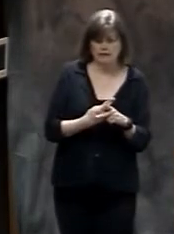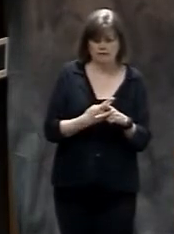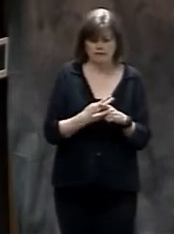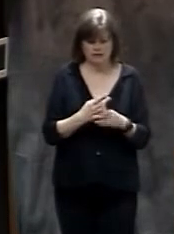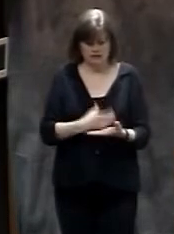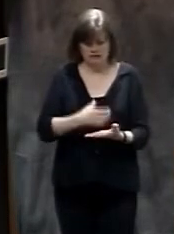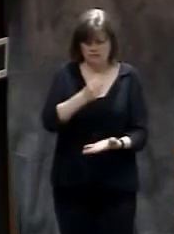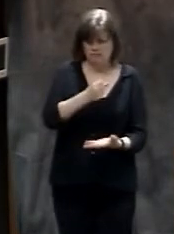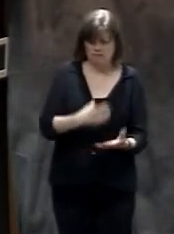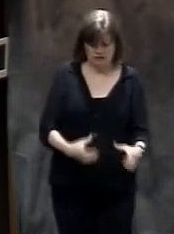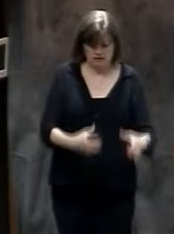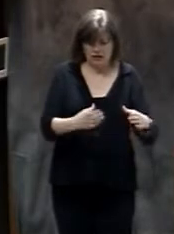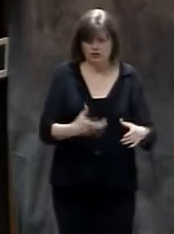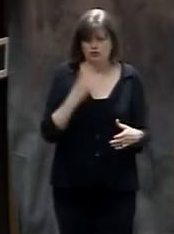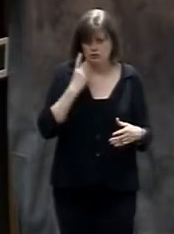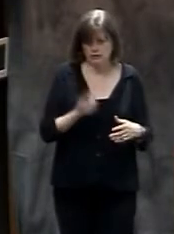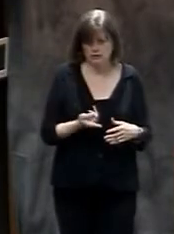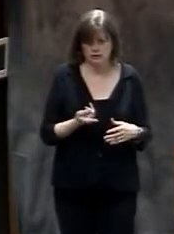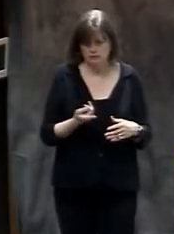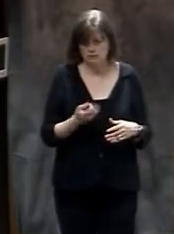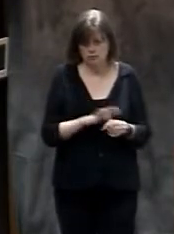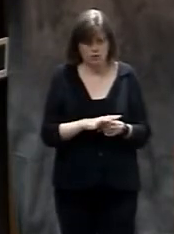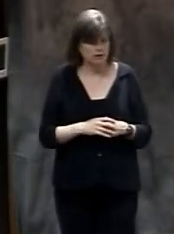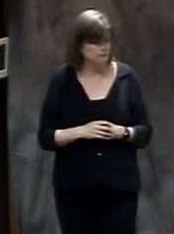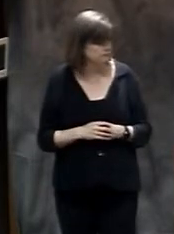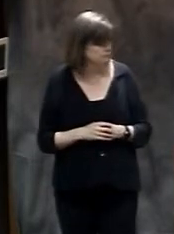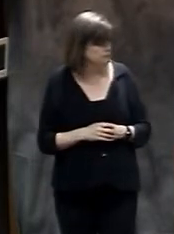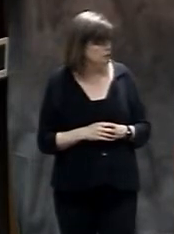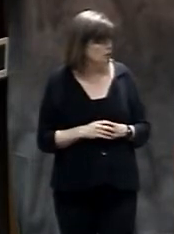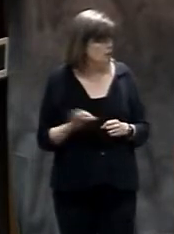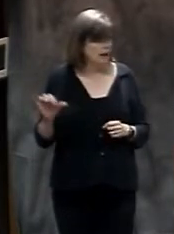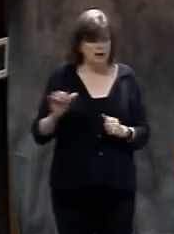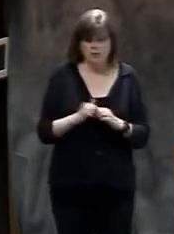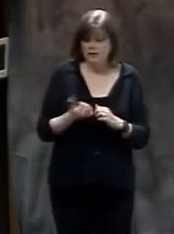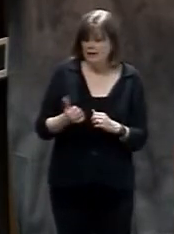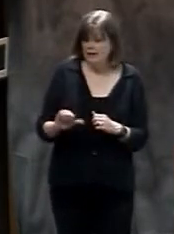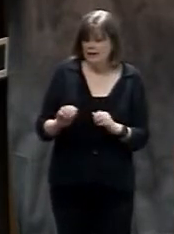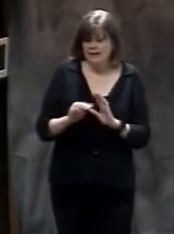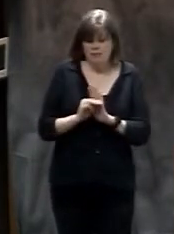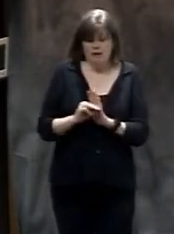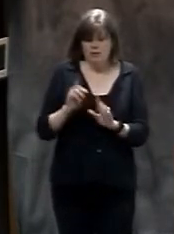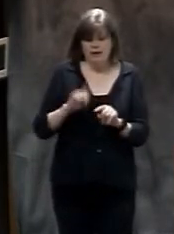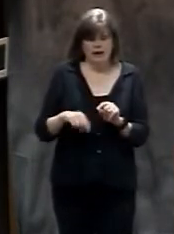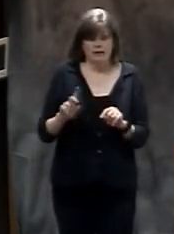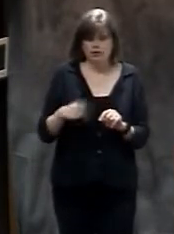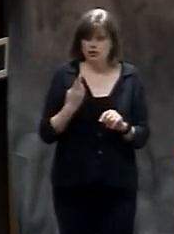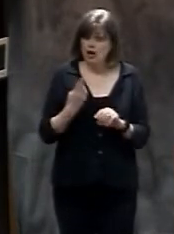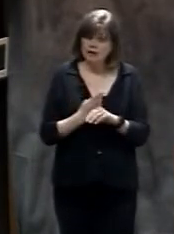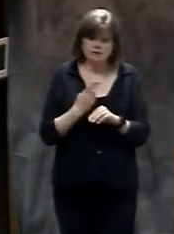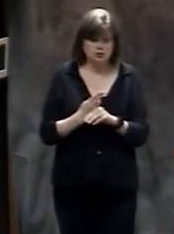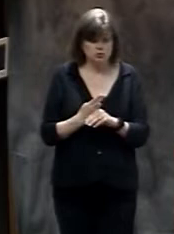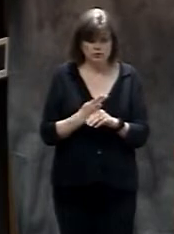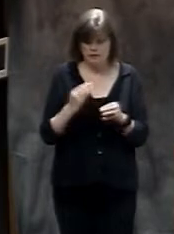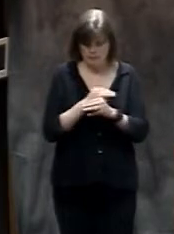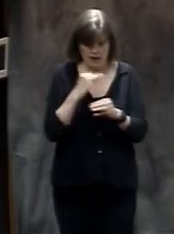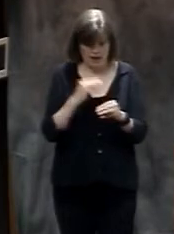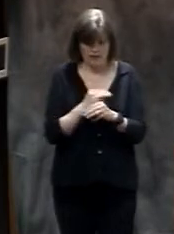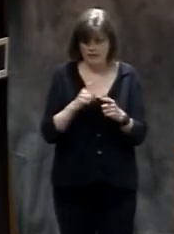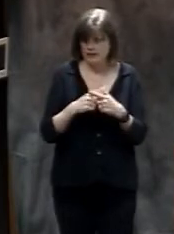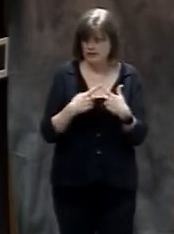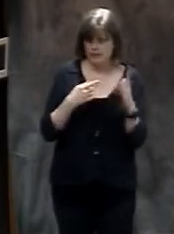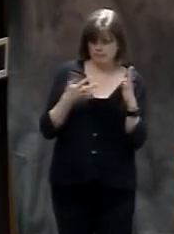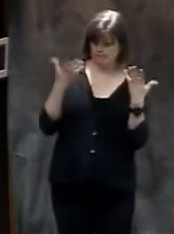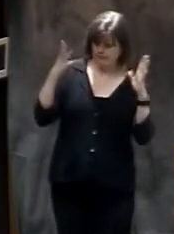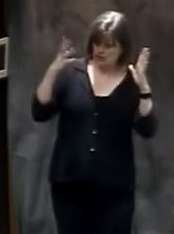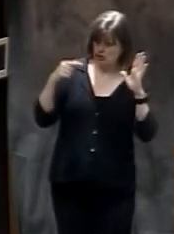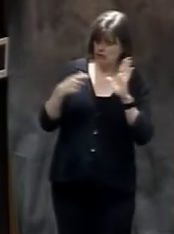So like any model, we can't just develop and use it. We need to go out and evaluate it or validate it. We need to compare it to some